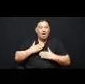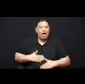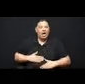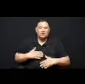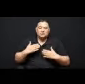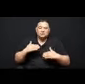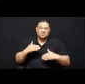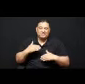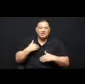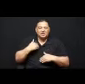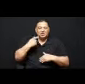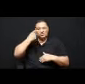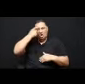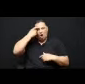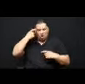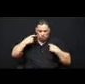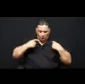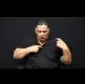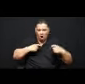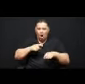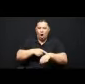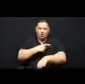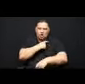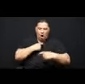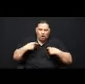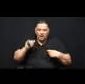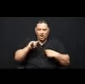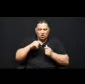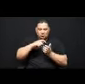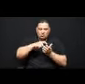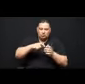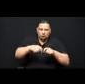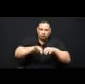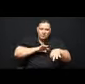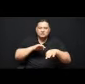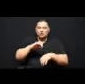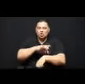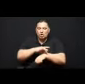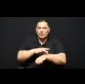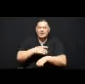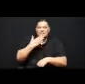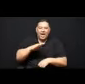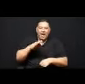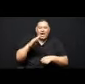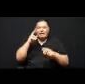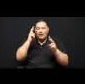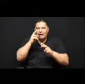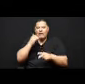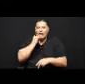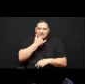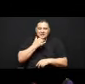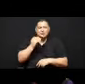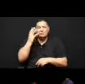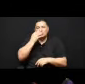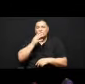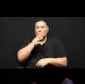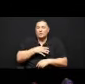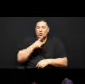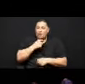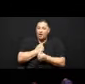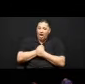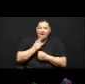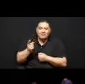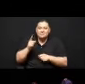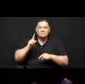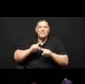earth from bad accidents and beautiful women who loved him but could not outlive him.